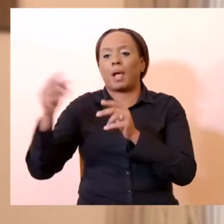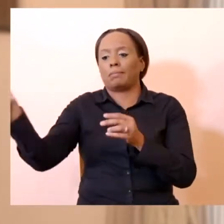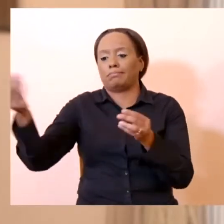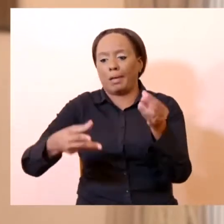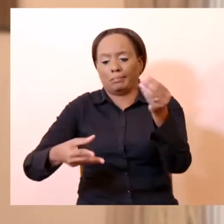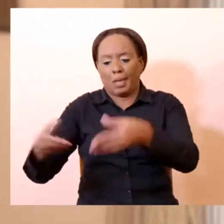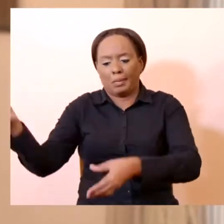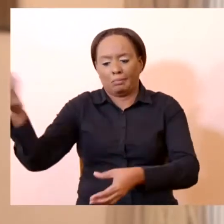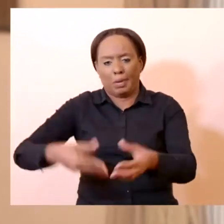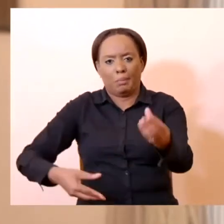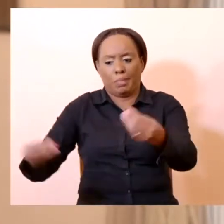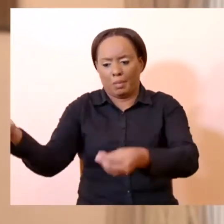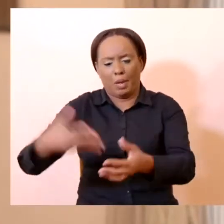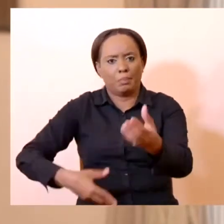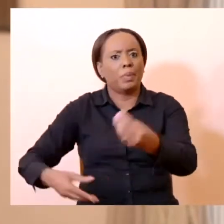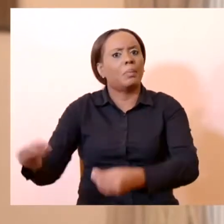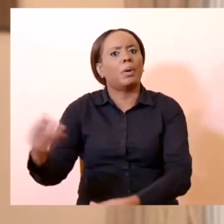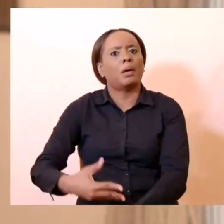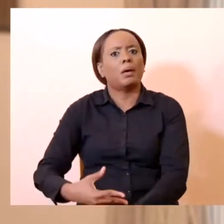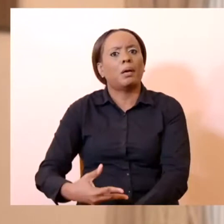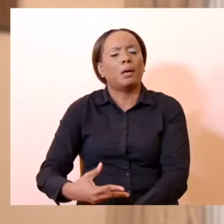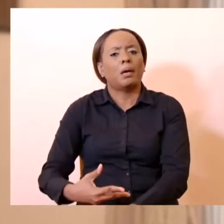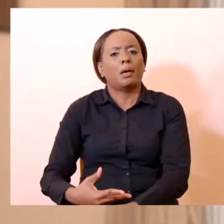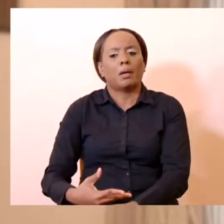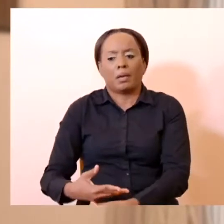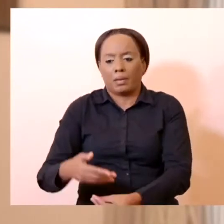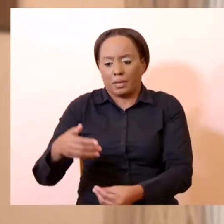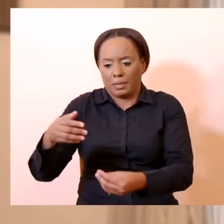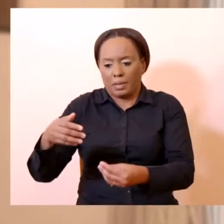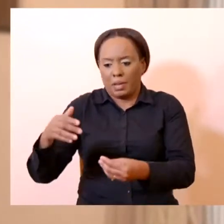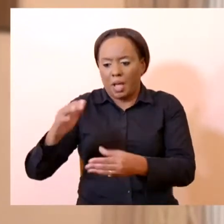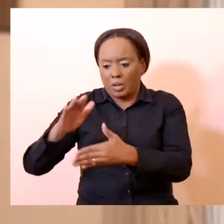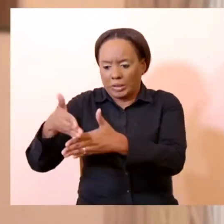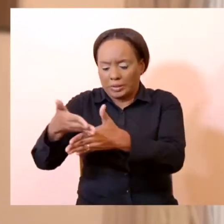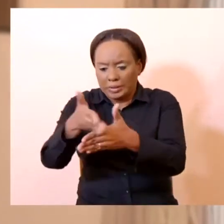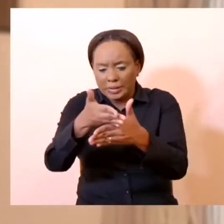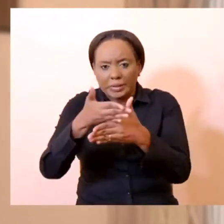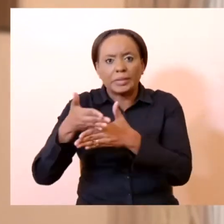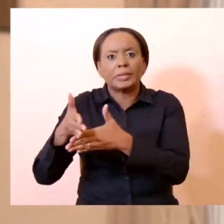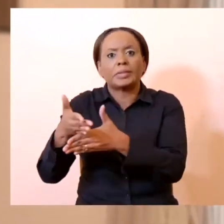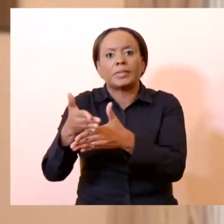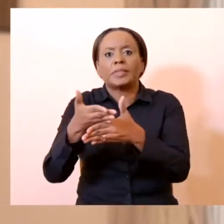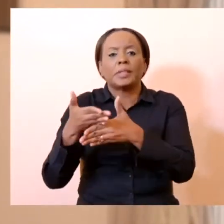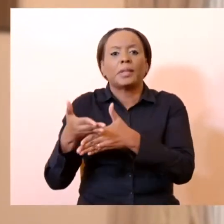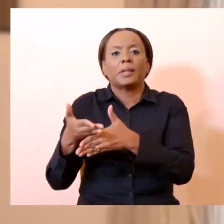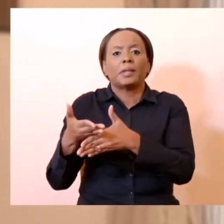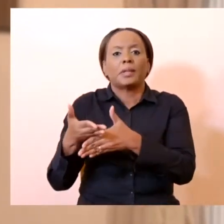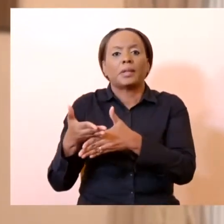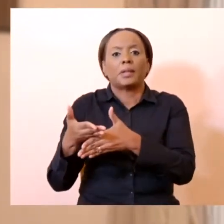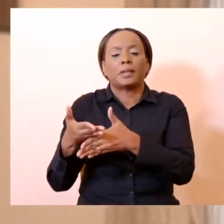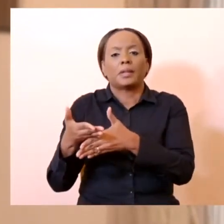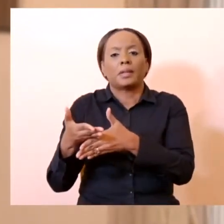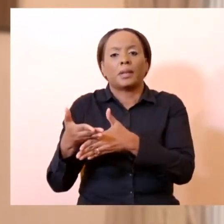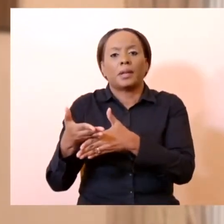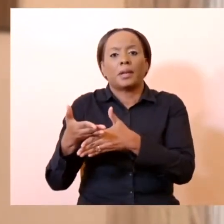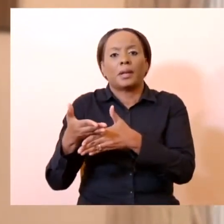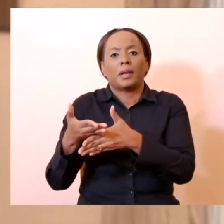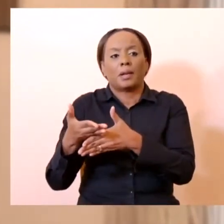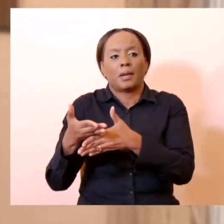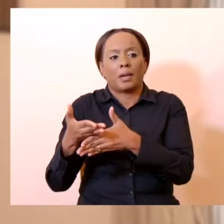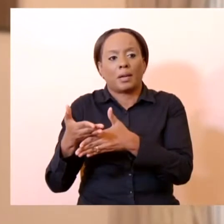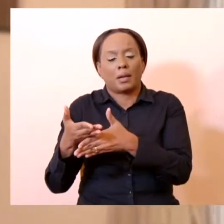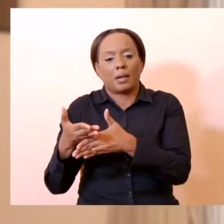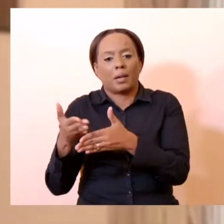And after that, there is also a sharing from the laboratories with